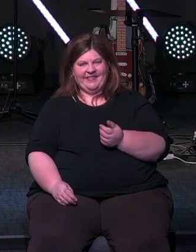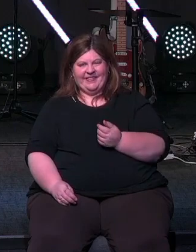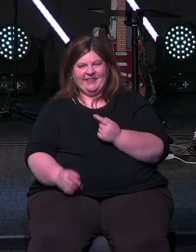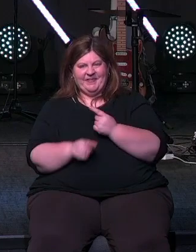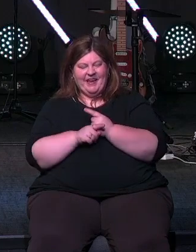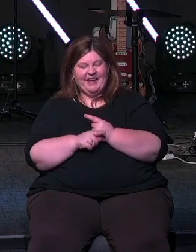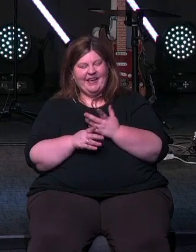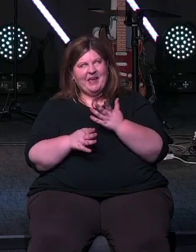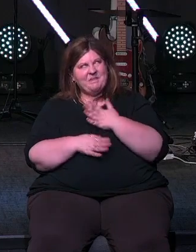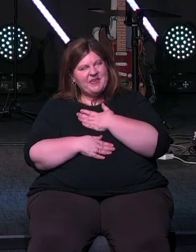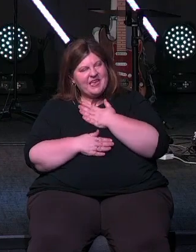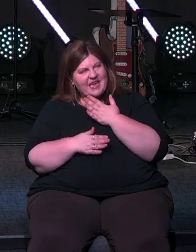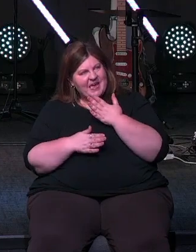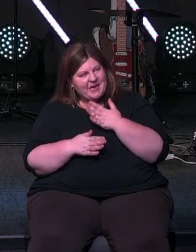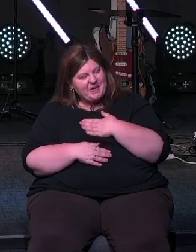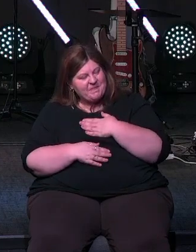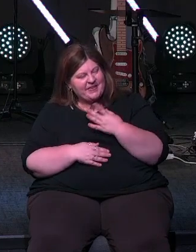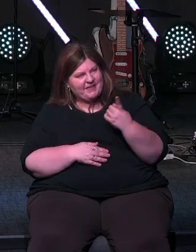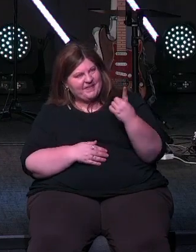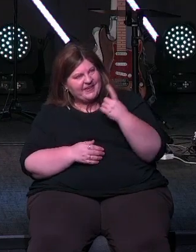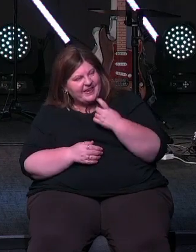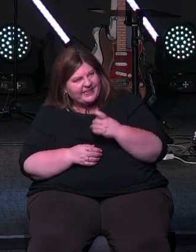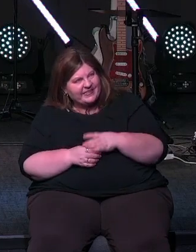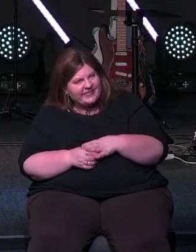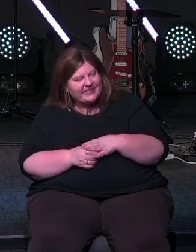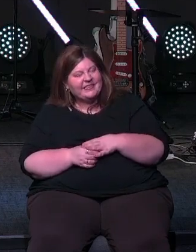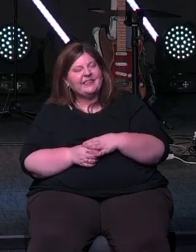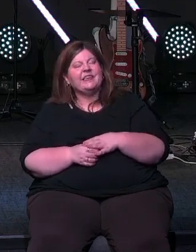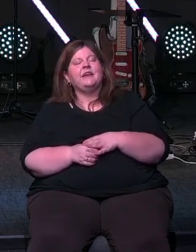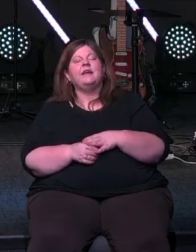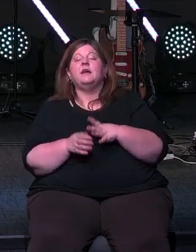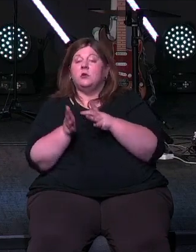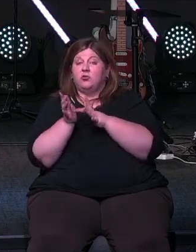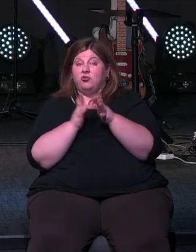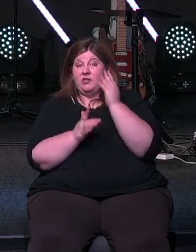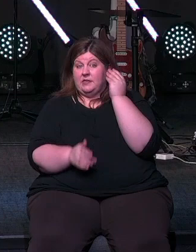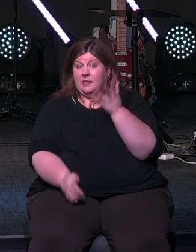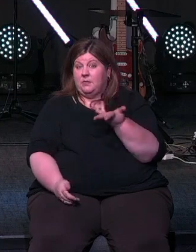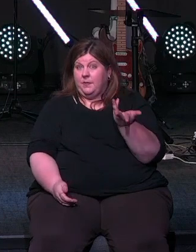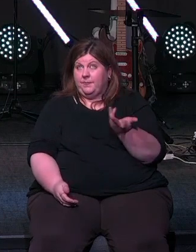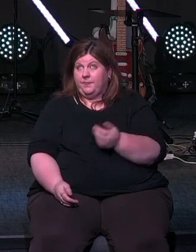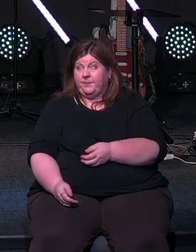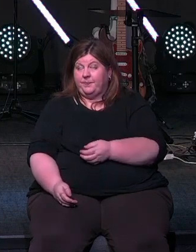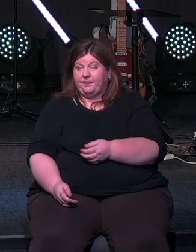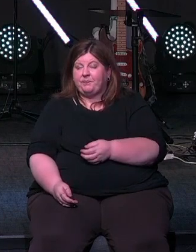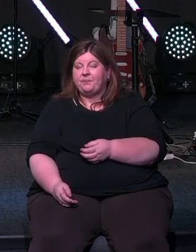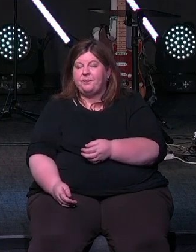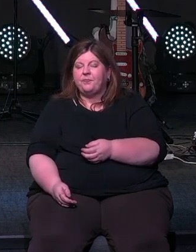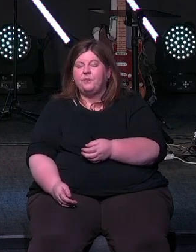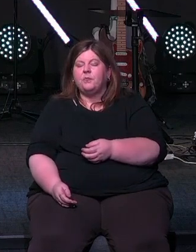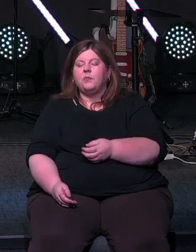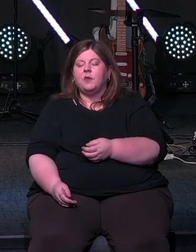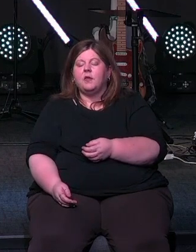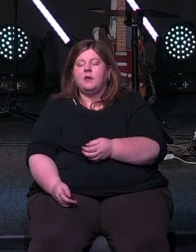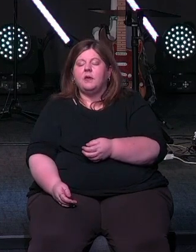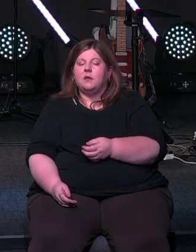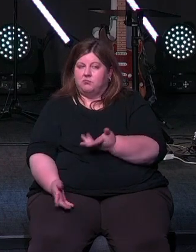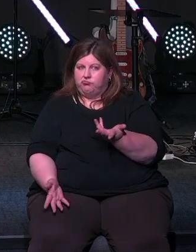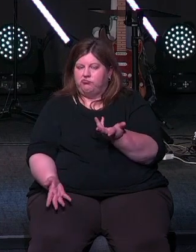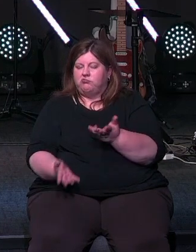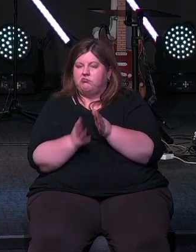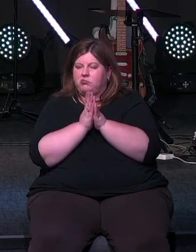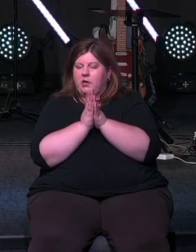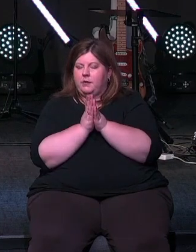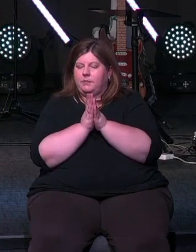Like, "I'm so glad you asked." Jesus, here's how he responds. He says this. He says, "This is how you should pray.